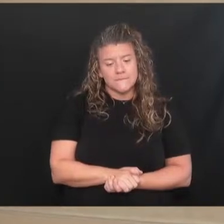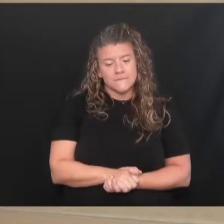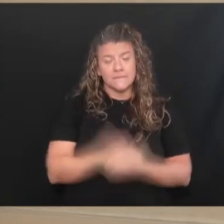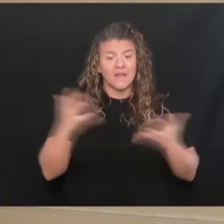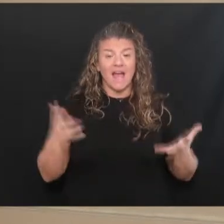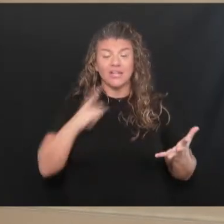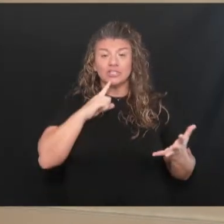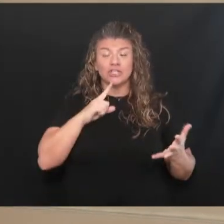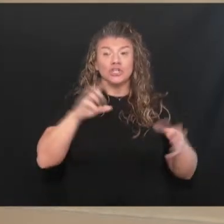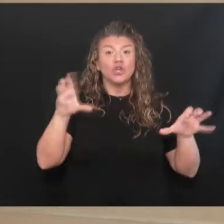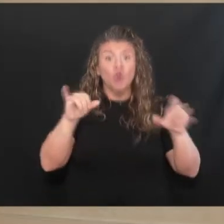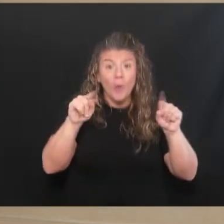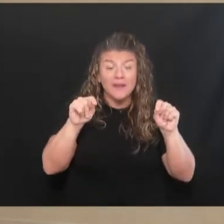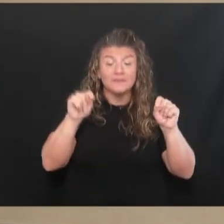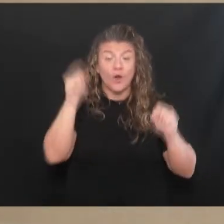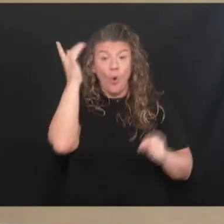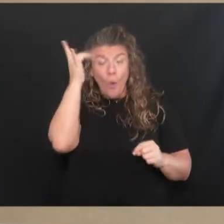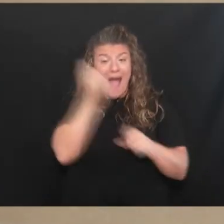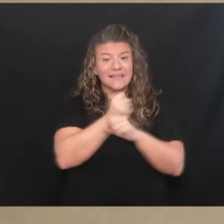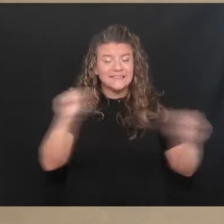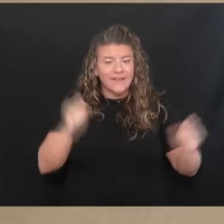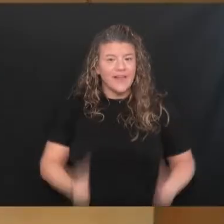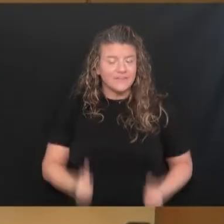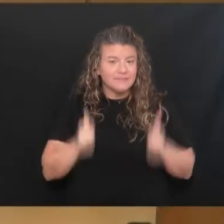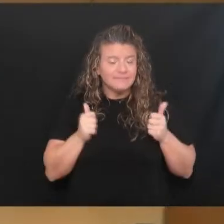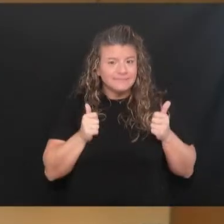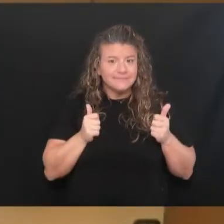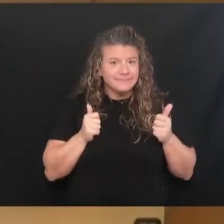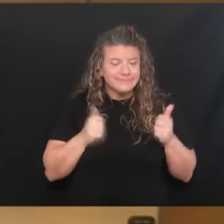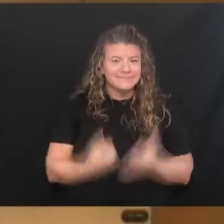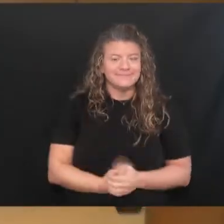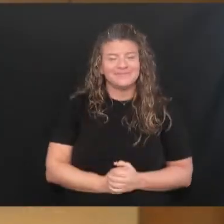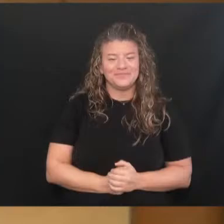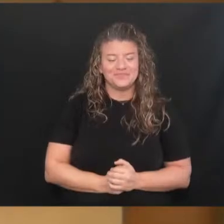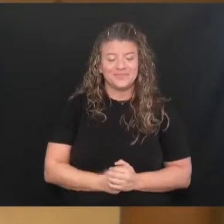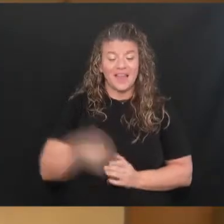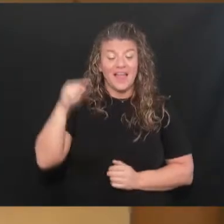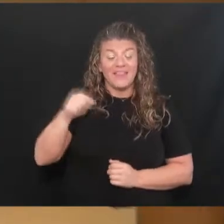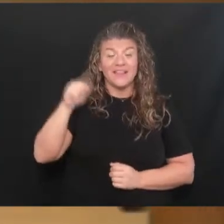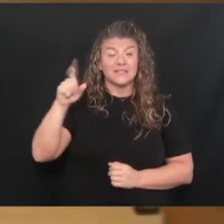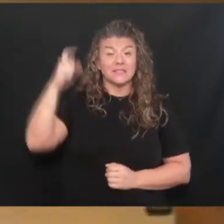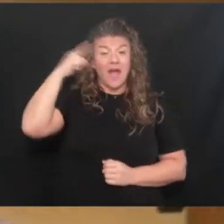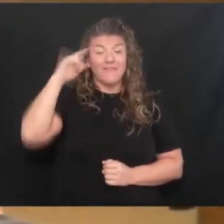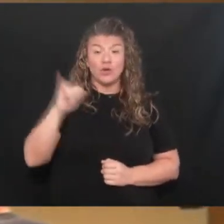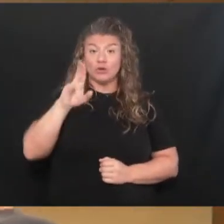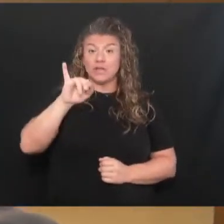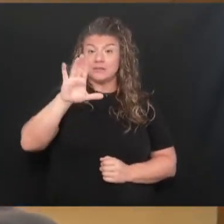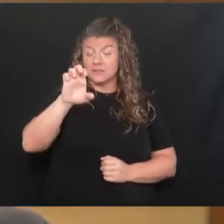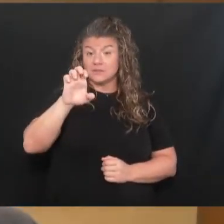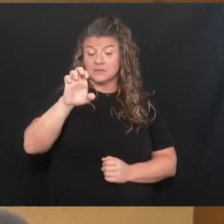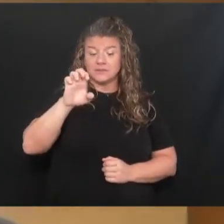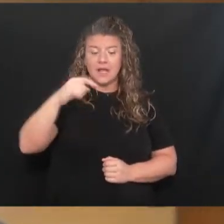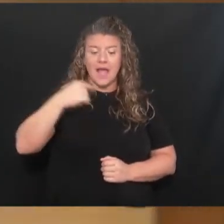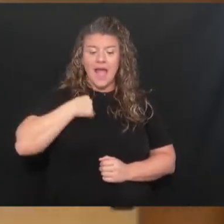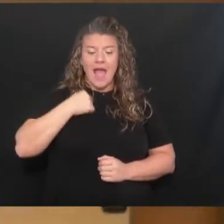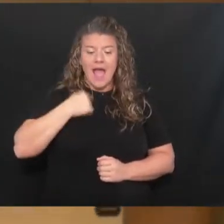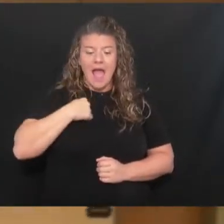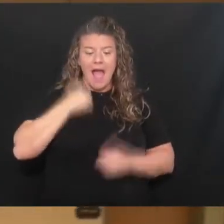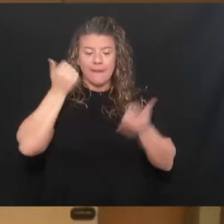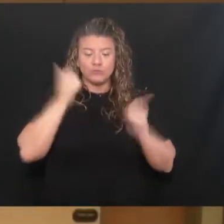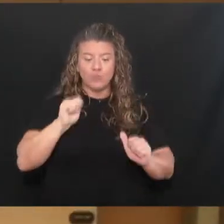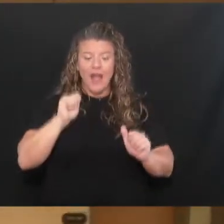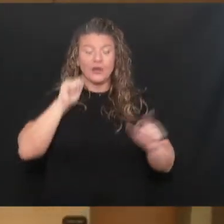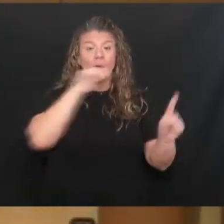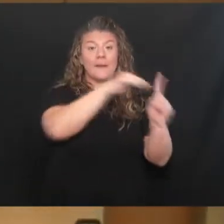Just do it because it saves lives, I think. This is Governor Justice, and I'm trying to